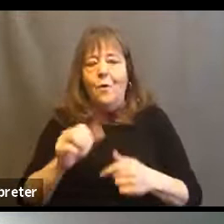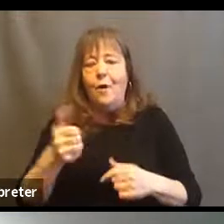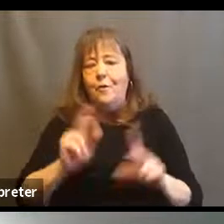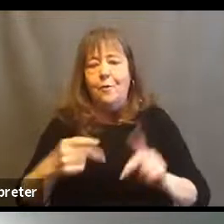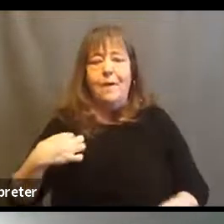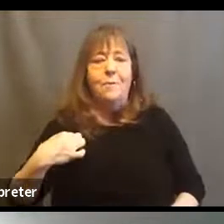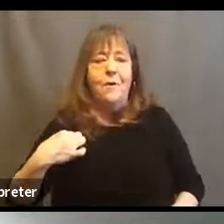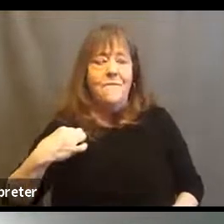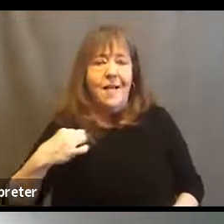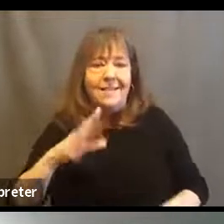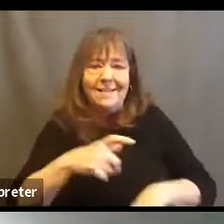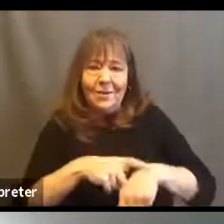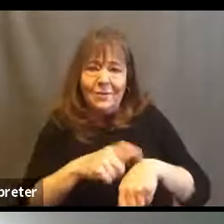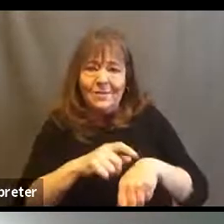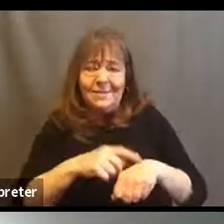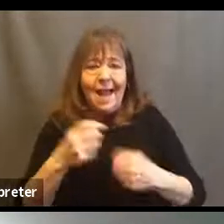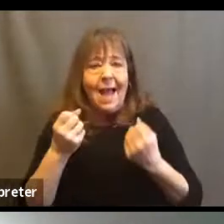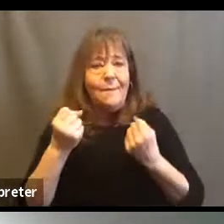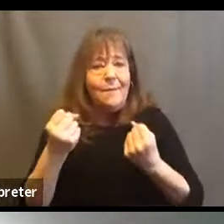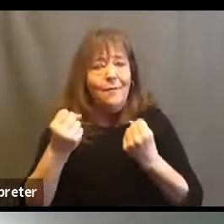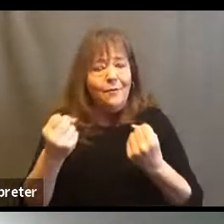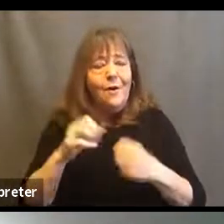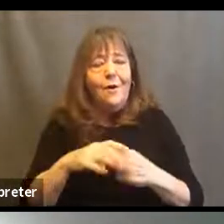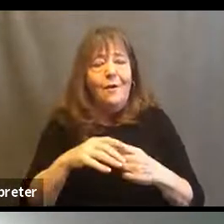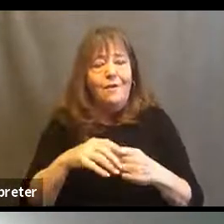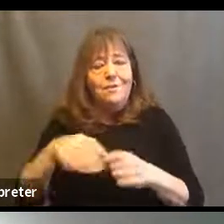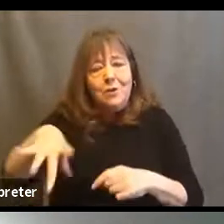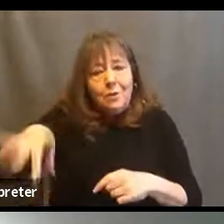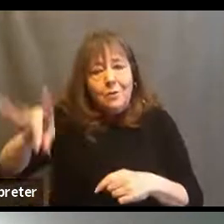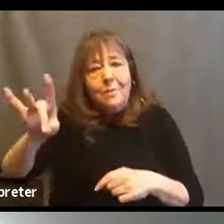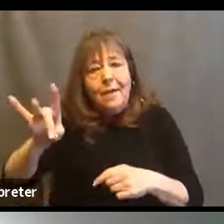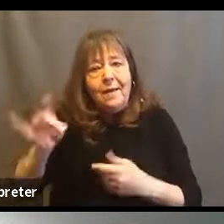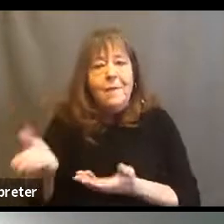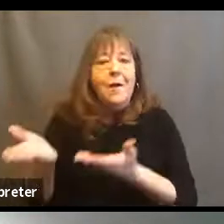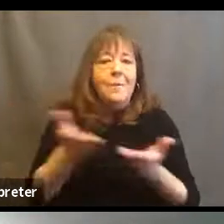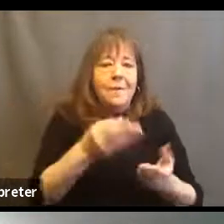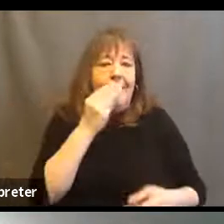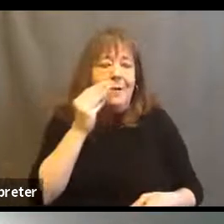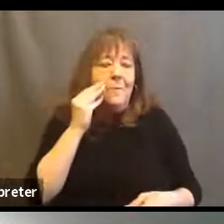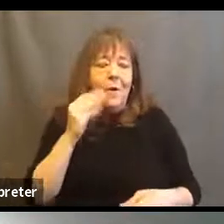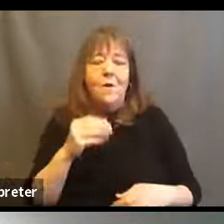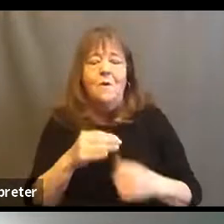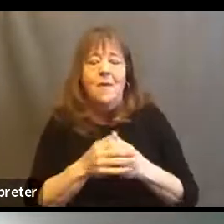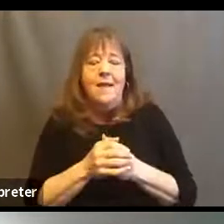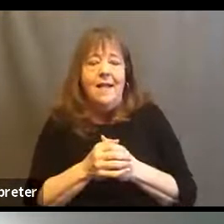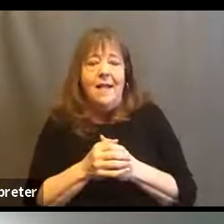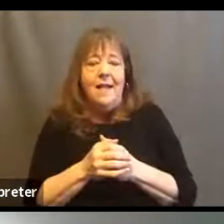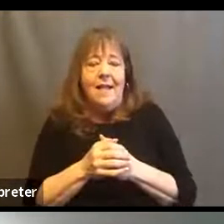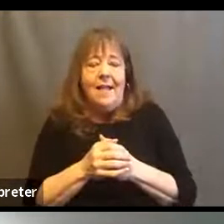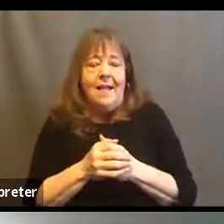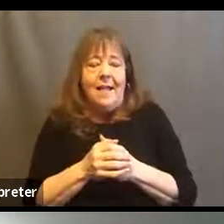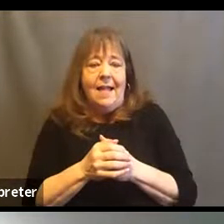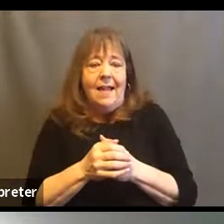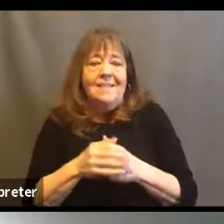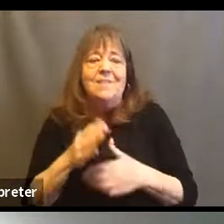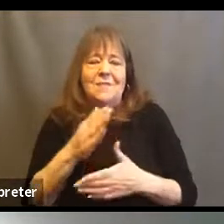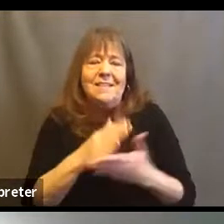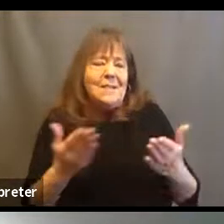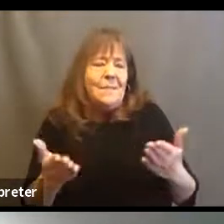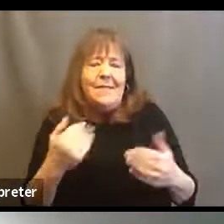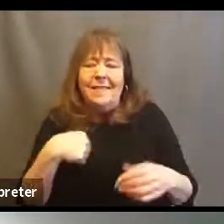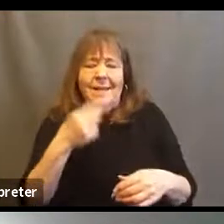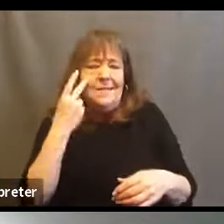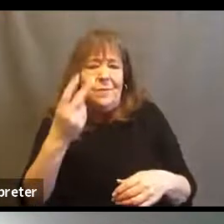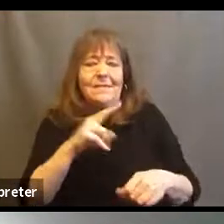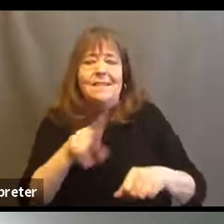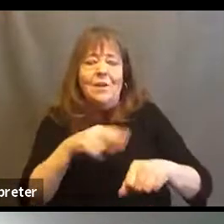do such, which we are very appreciative of, and got those individuals to work. So that's some of the things we see typically